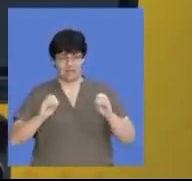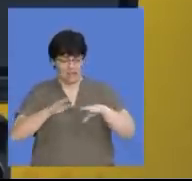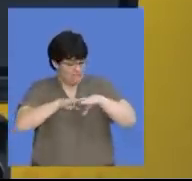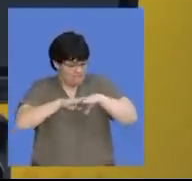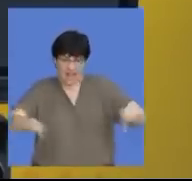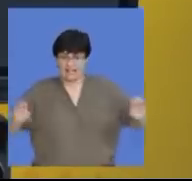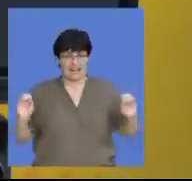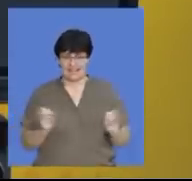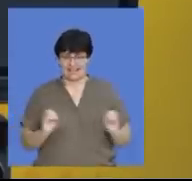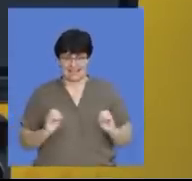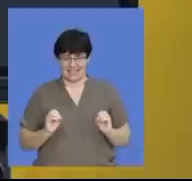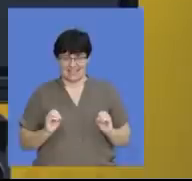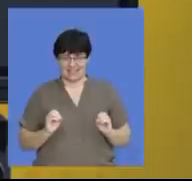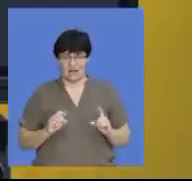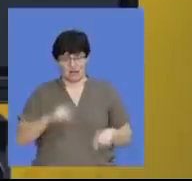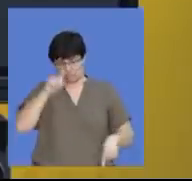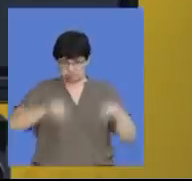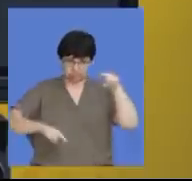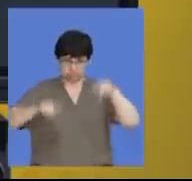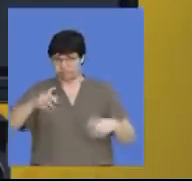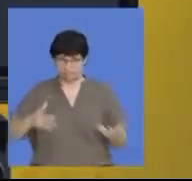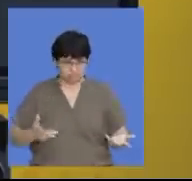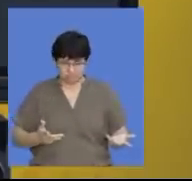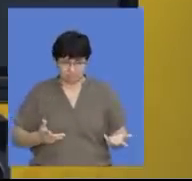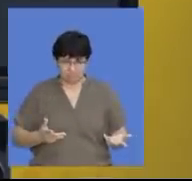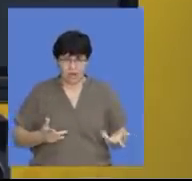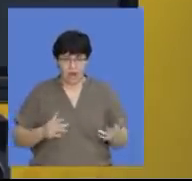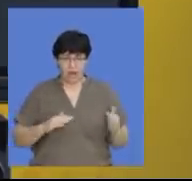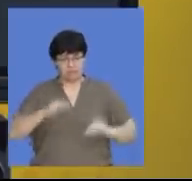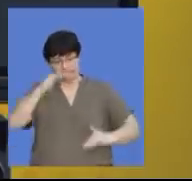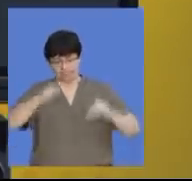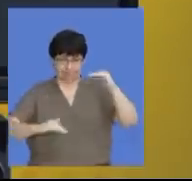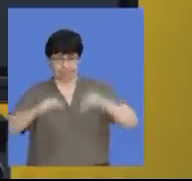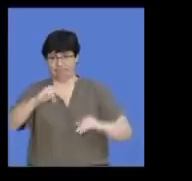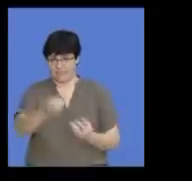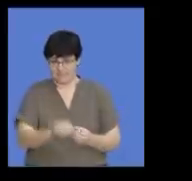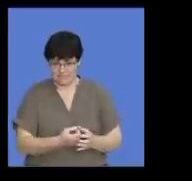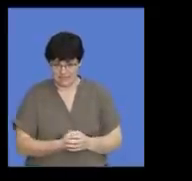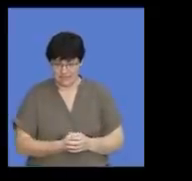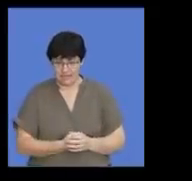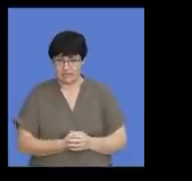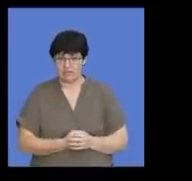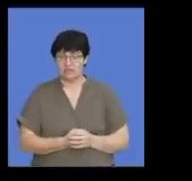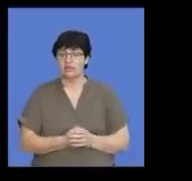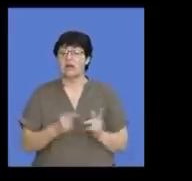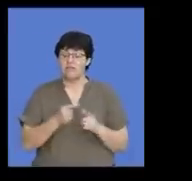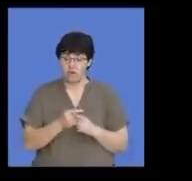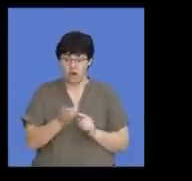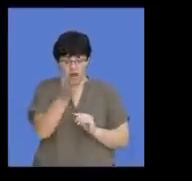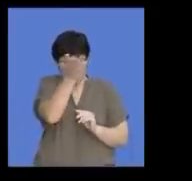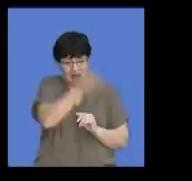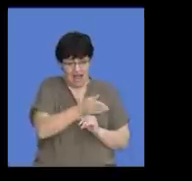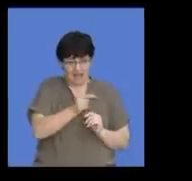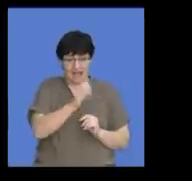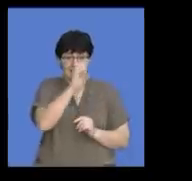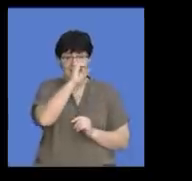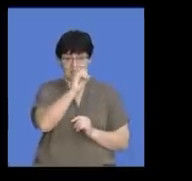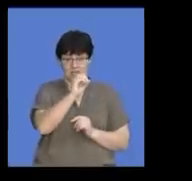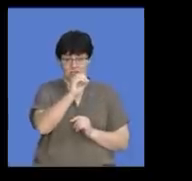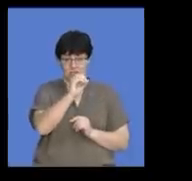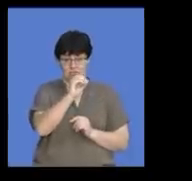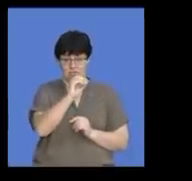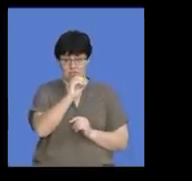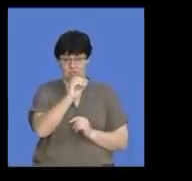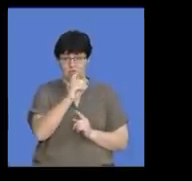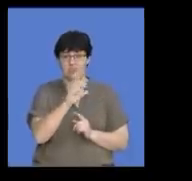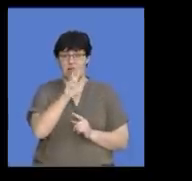flat. They're always undulating or uneven. Between contour line 0,